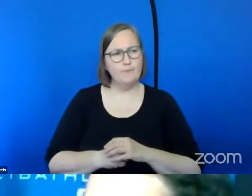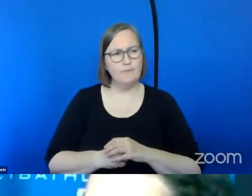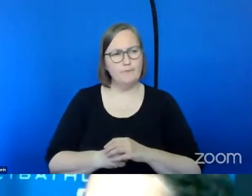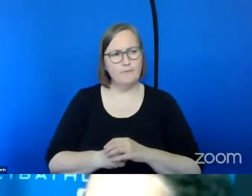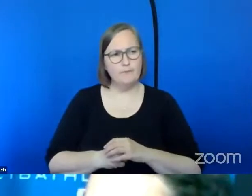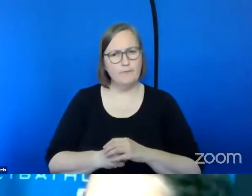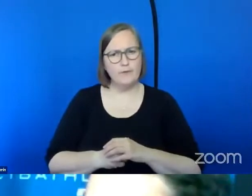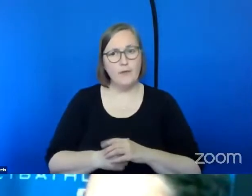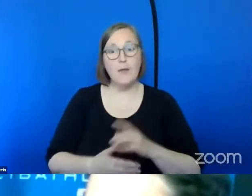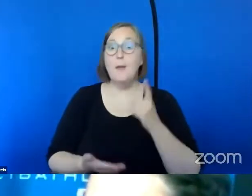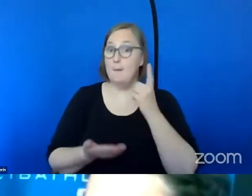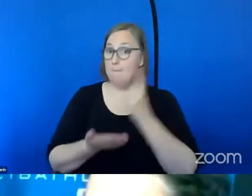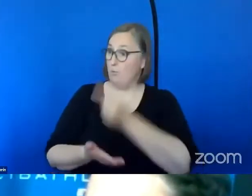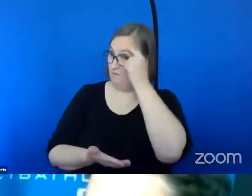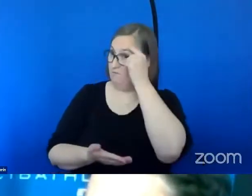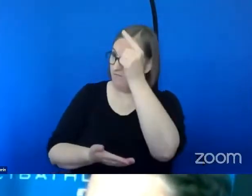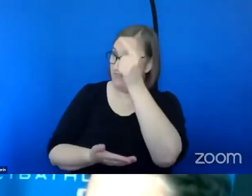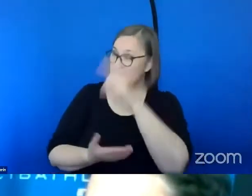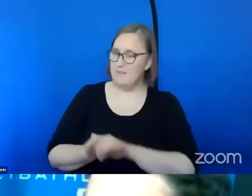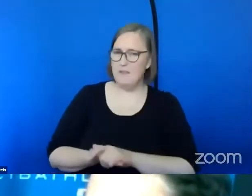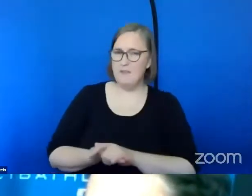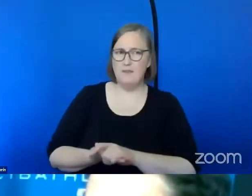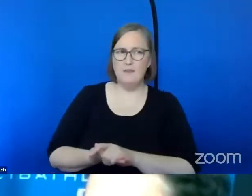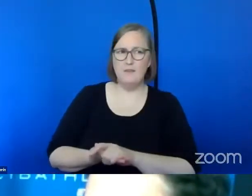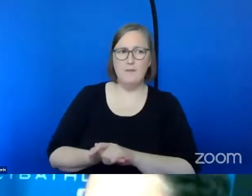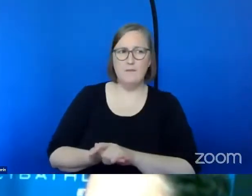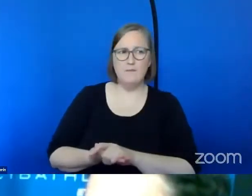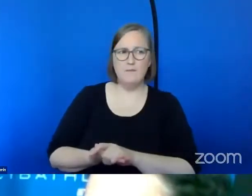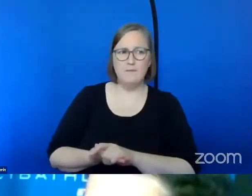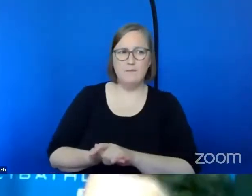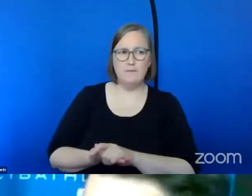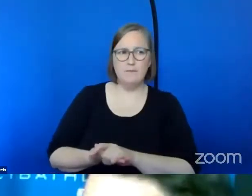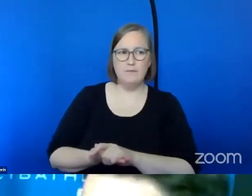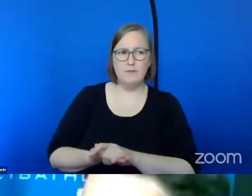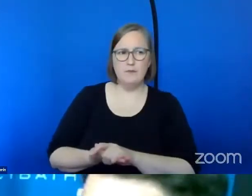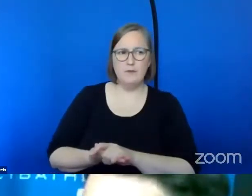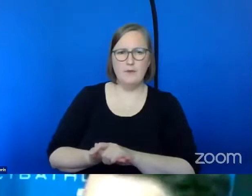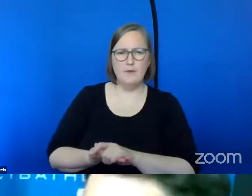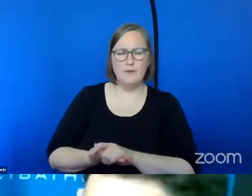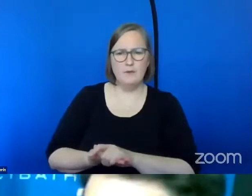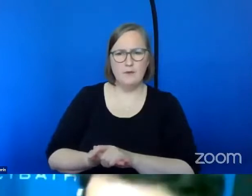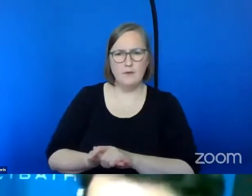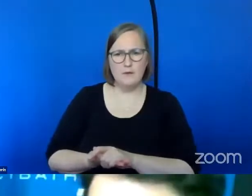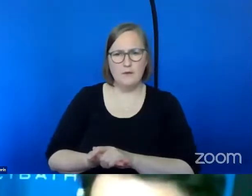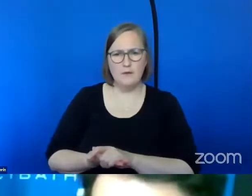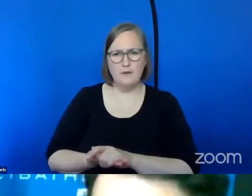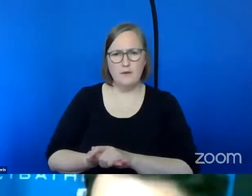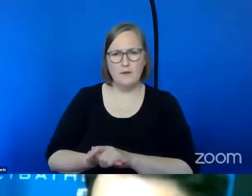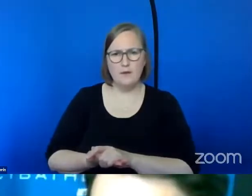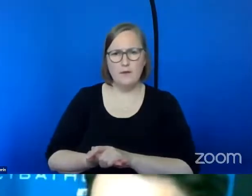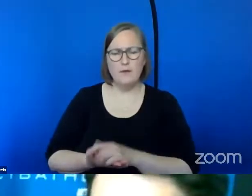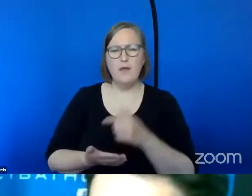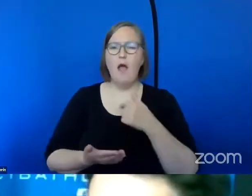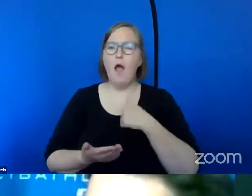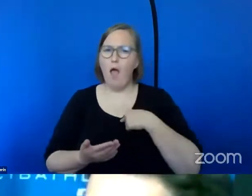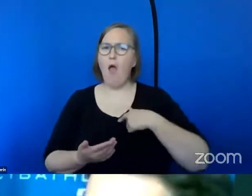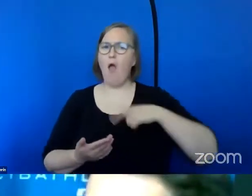in Sorbonne University. So I must wear it more and more to